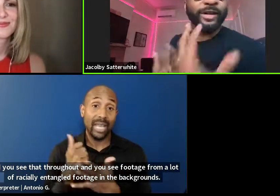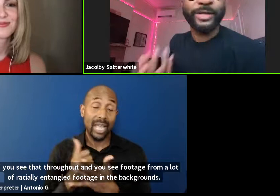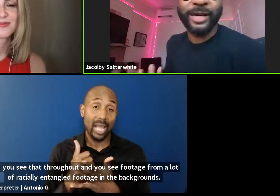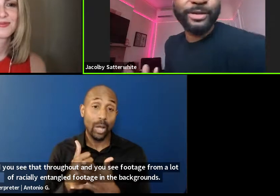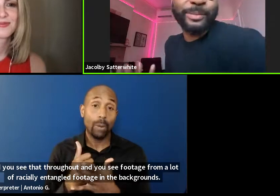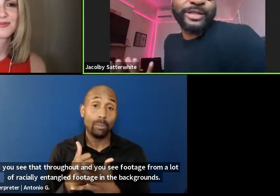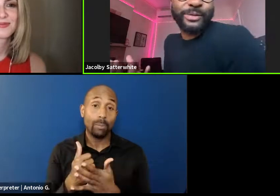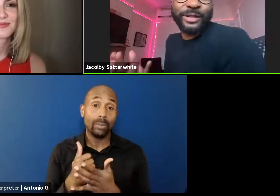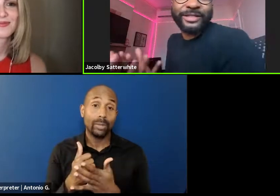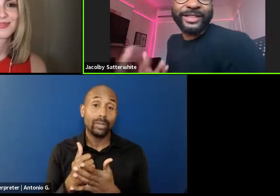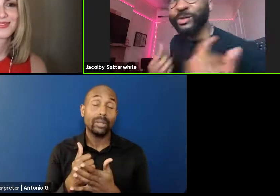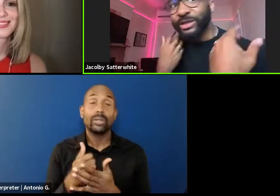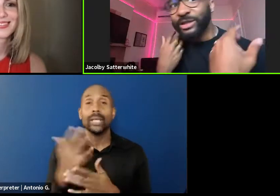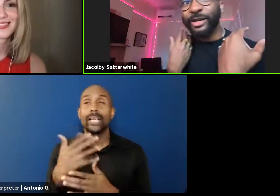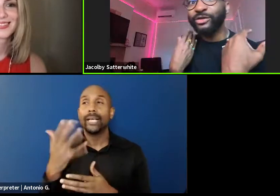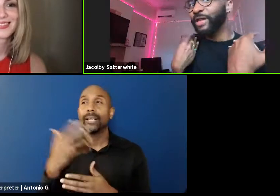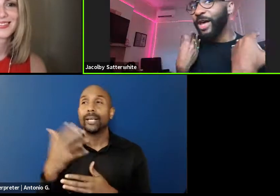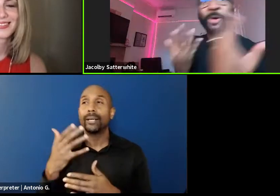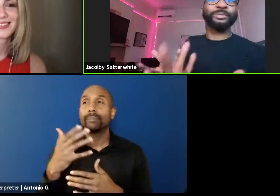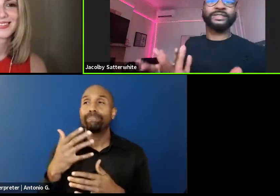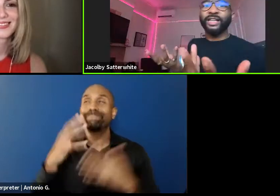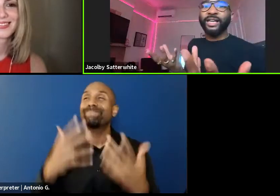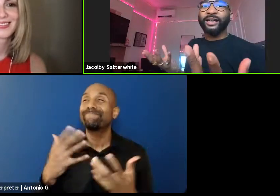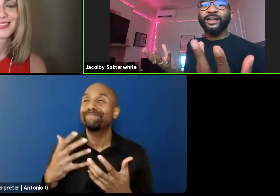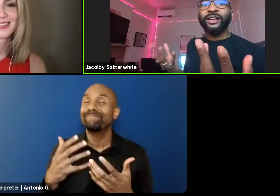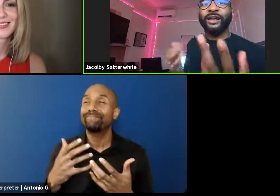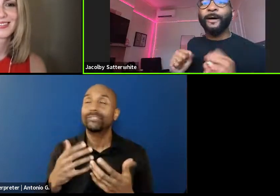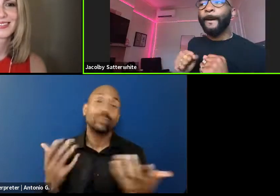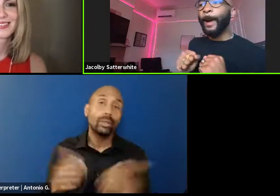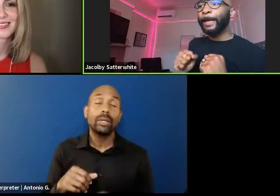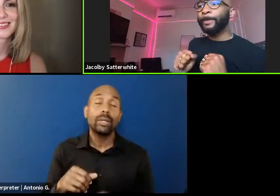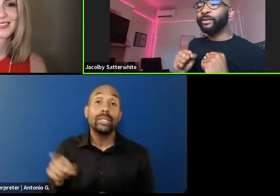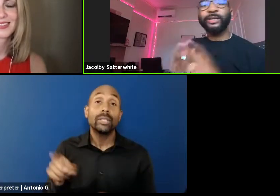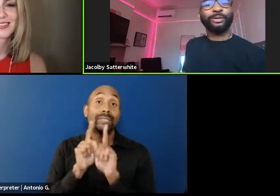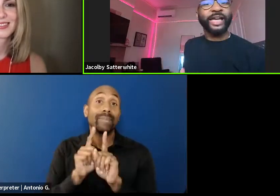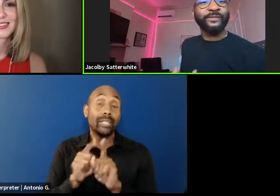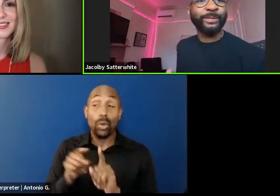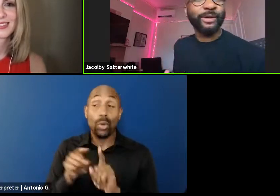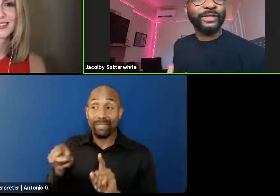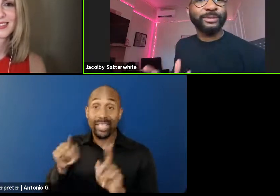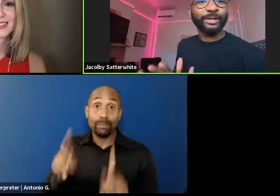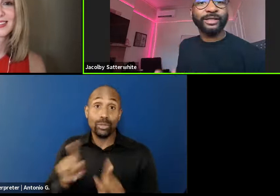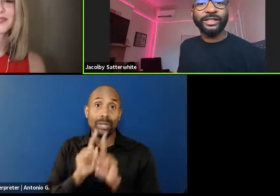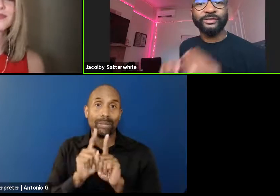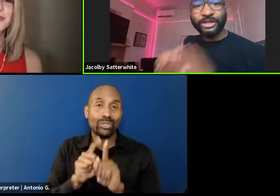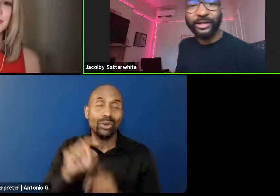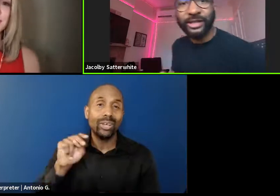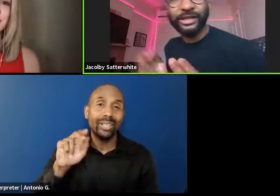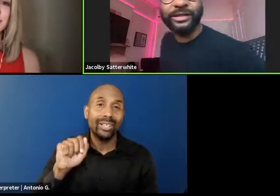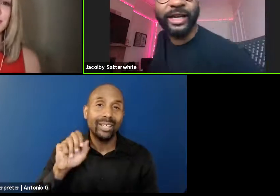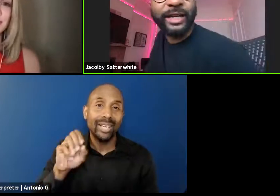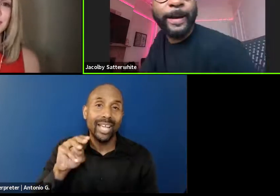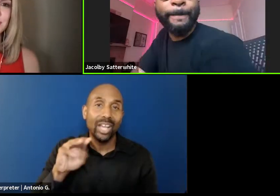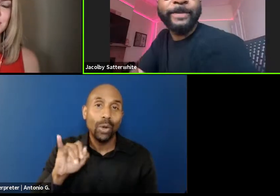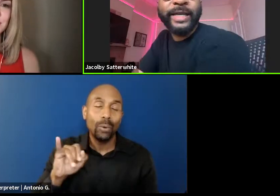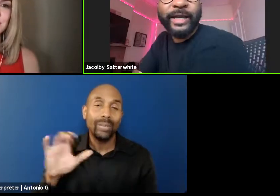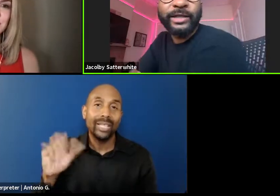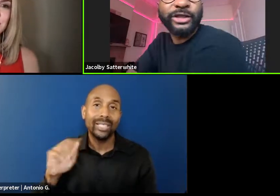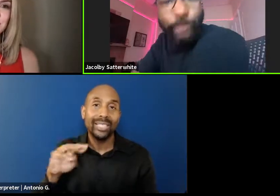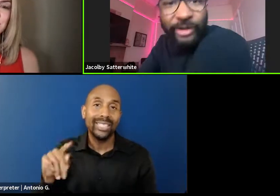One of Naomi Campbell's mentors, somebody who's helped bring Black female visibility of strength to